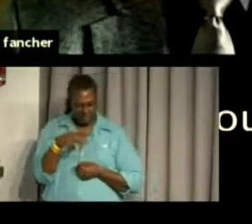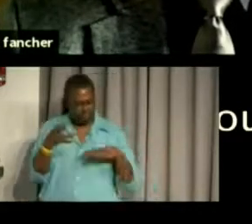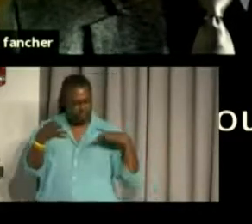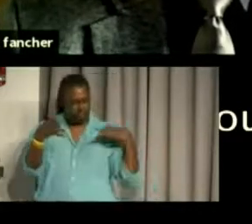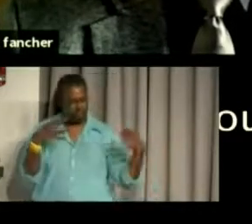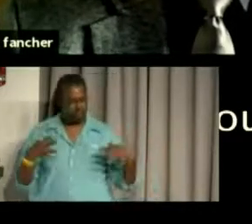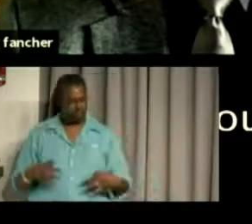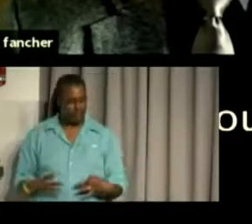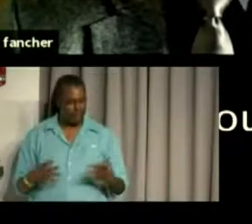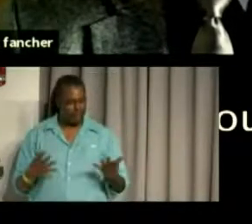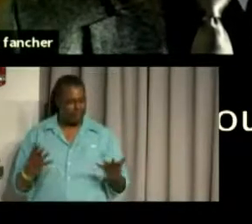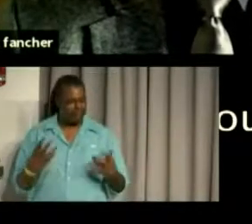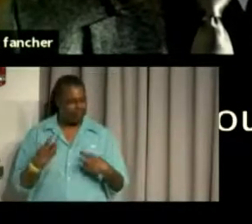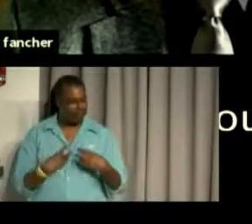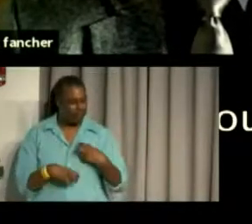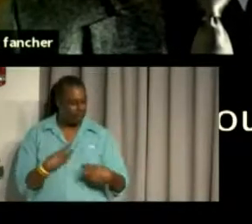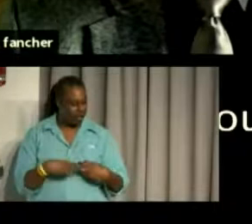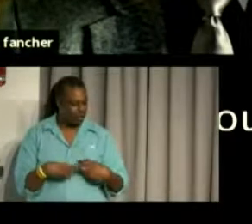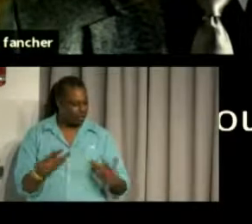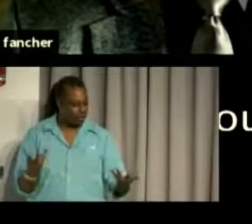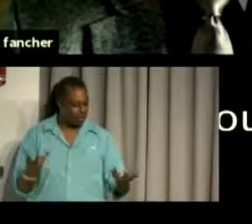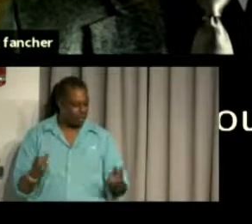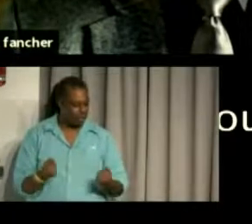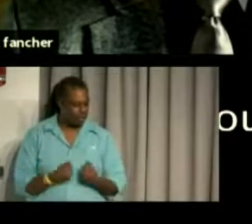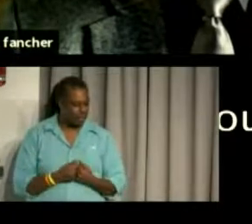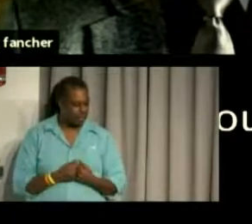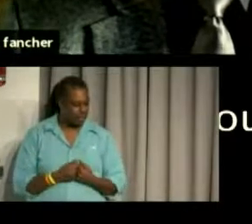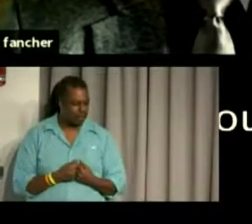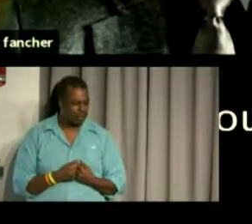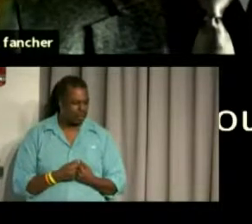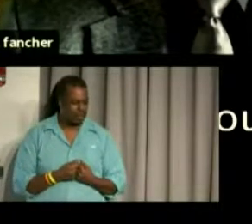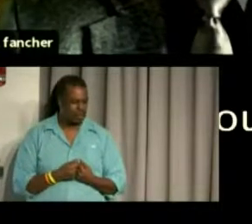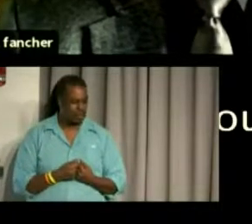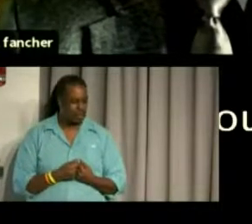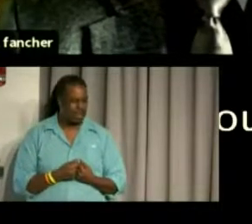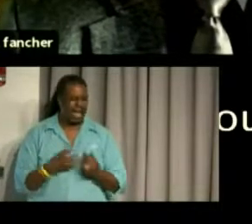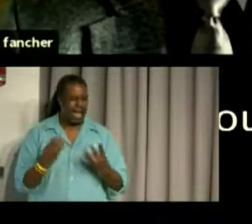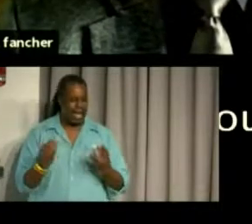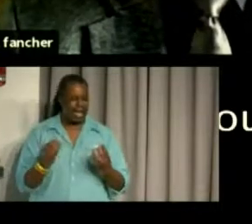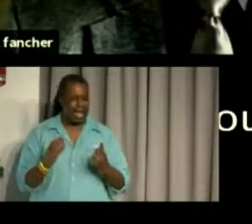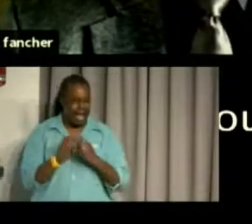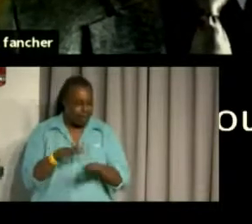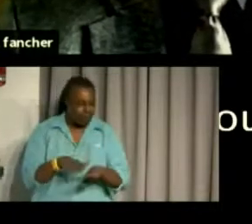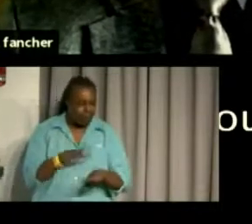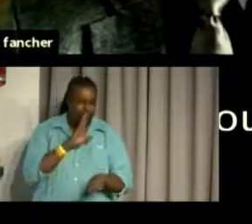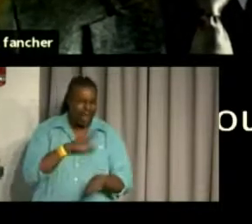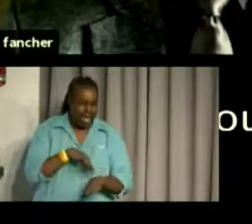us what the problem was there, the nature of it, and the extent of it.